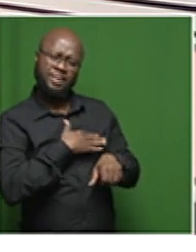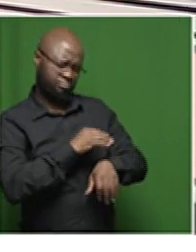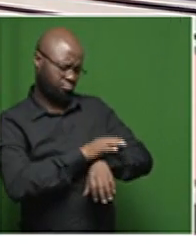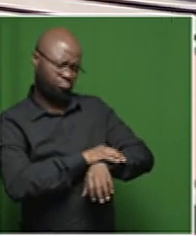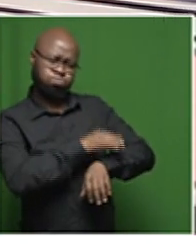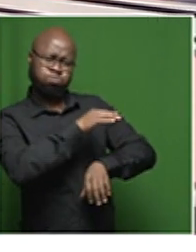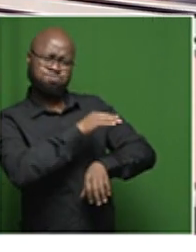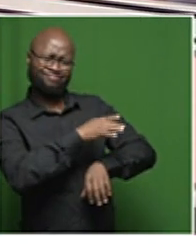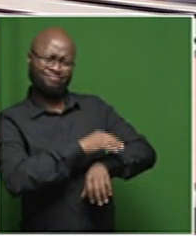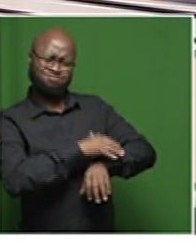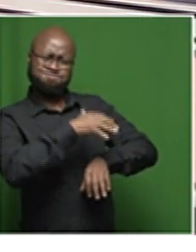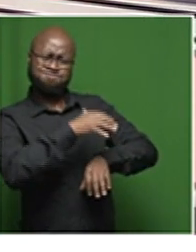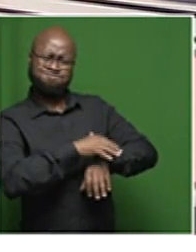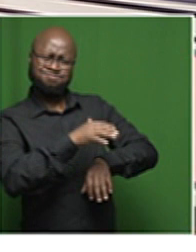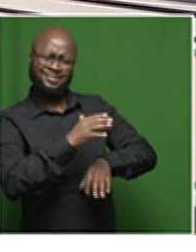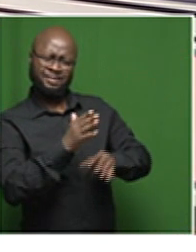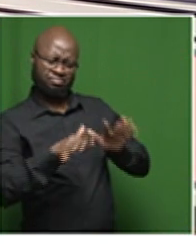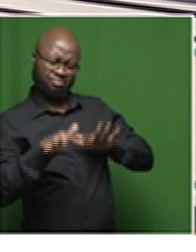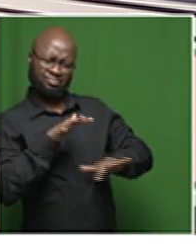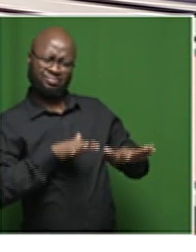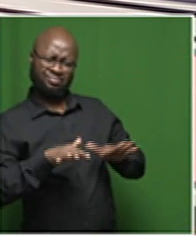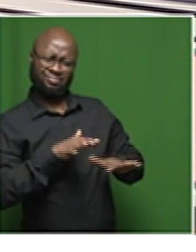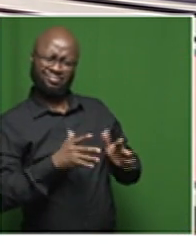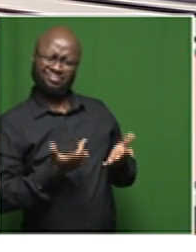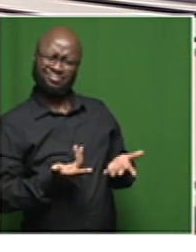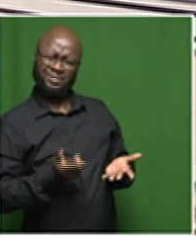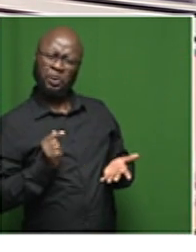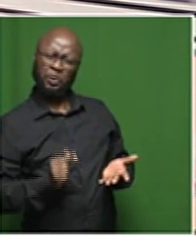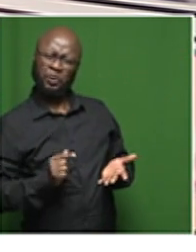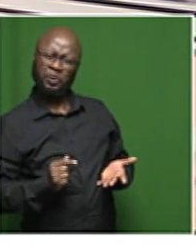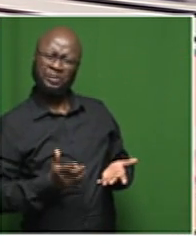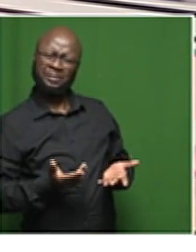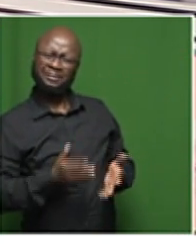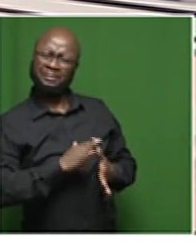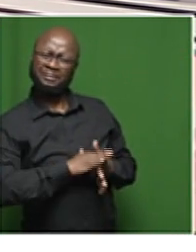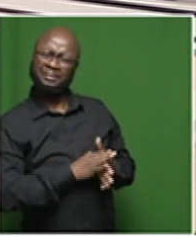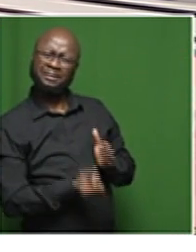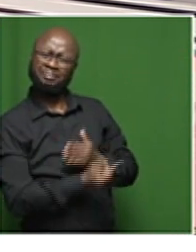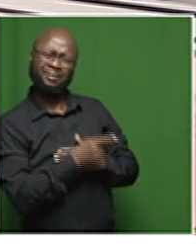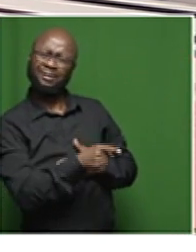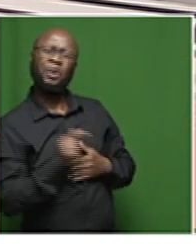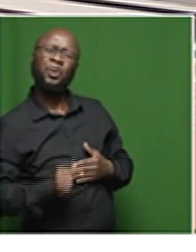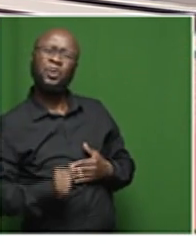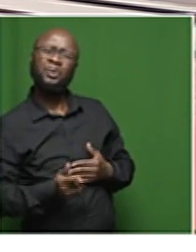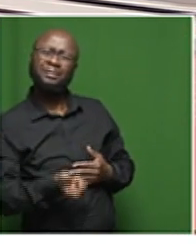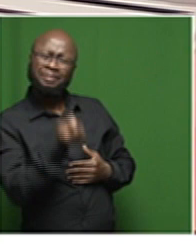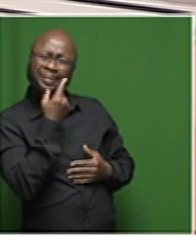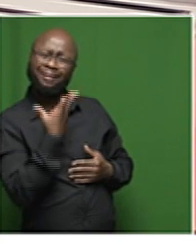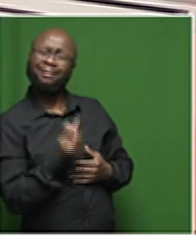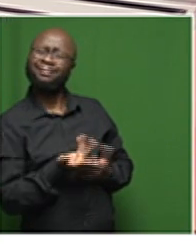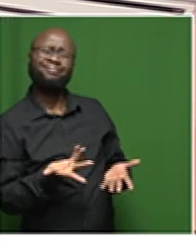dizzy. So I don't know. Again, what is the cause of this? We are getting but then maragile mo on medication.